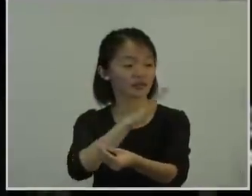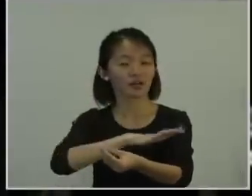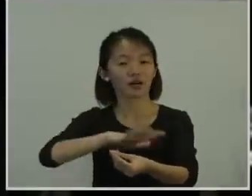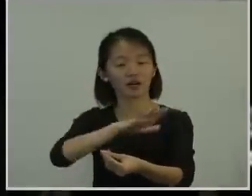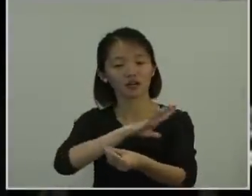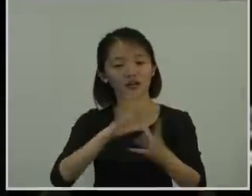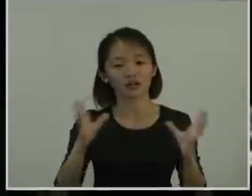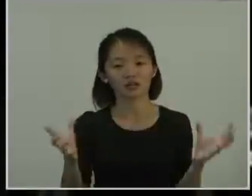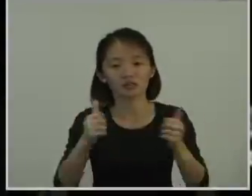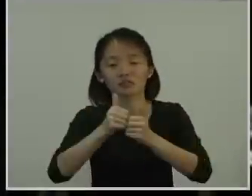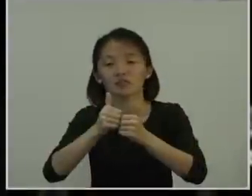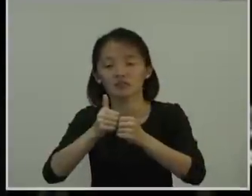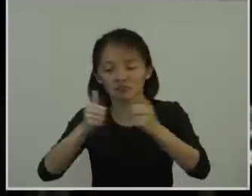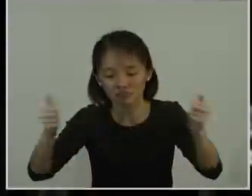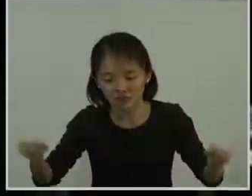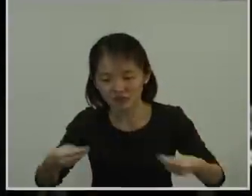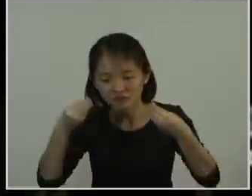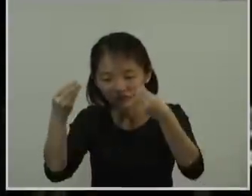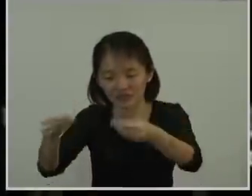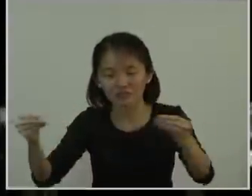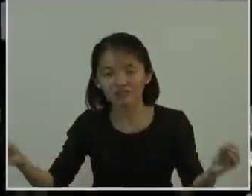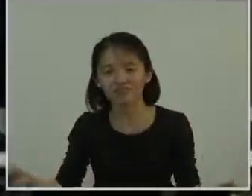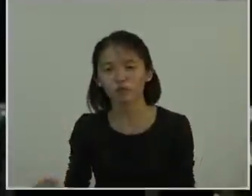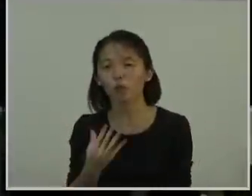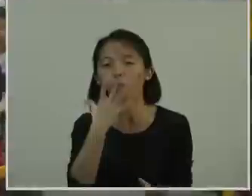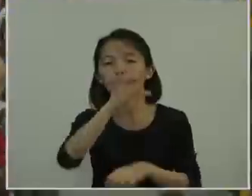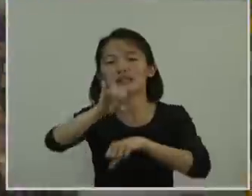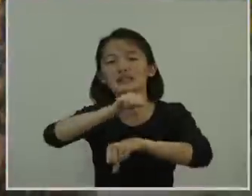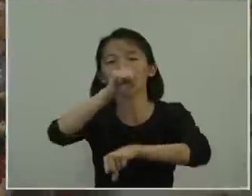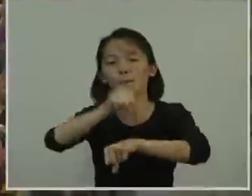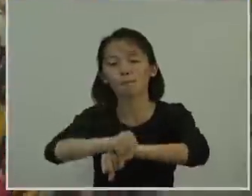warm Singaporean welcome.